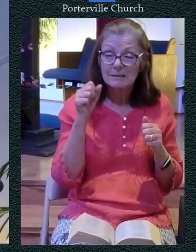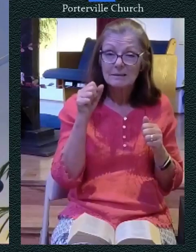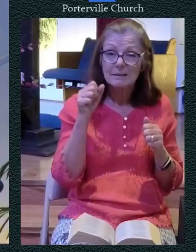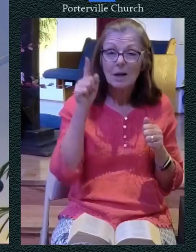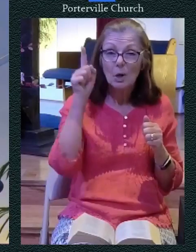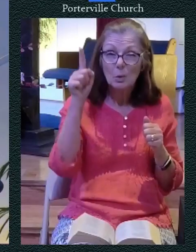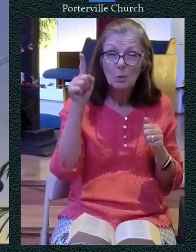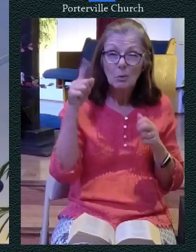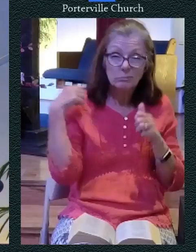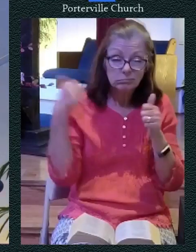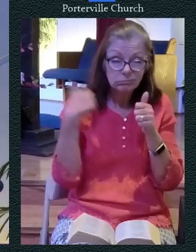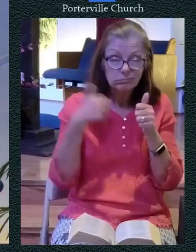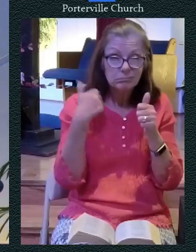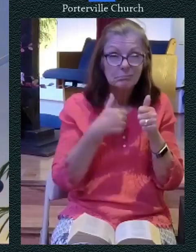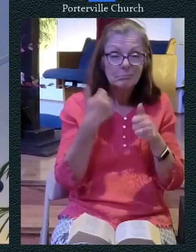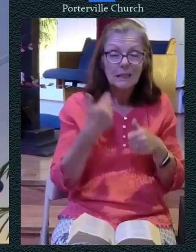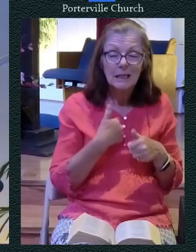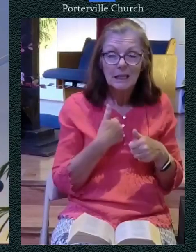me.